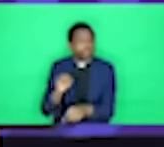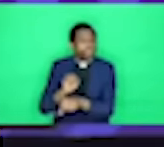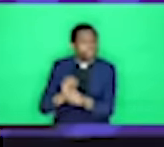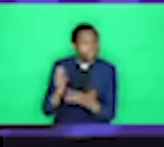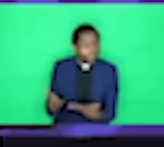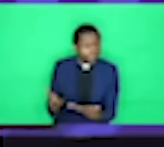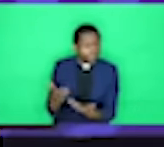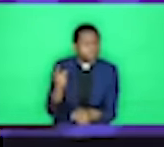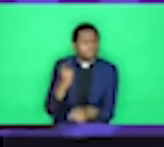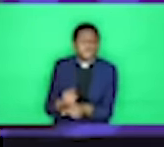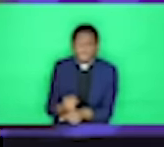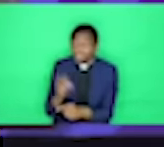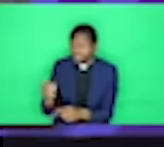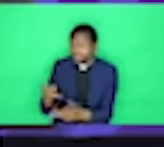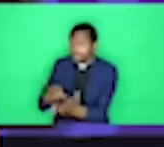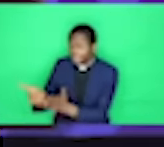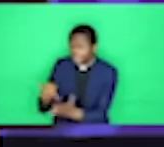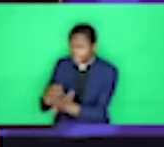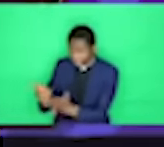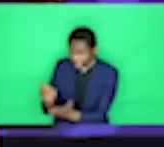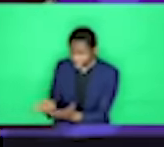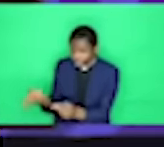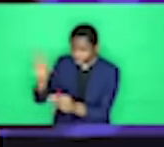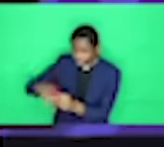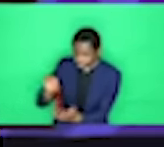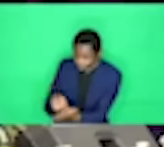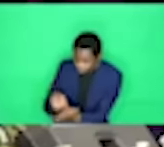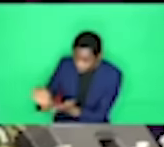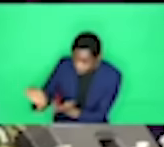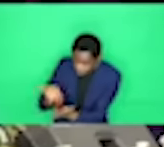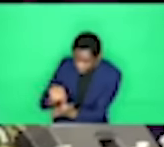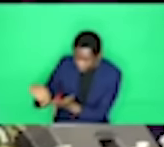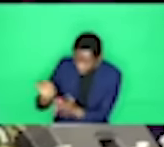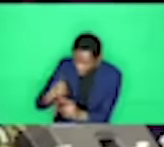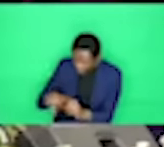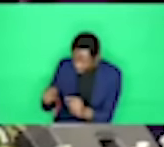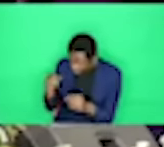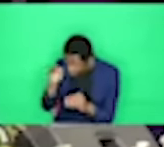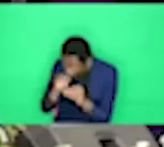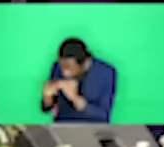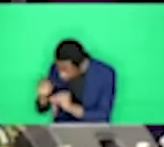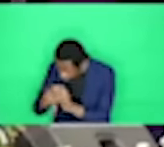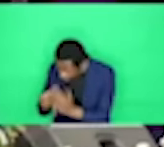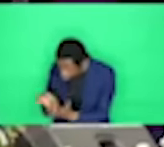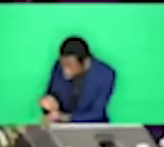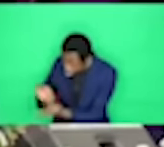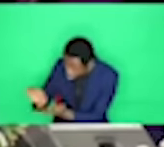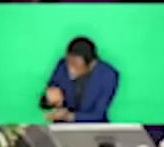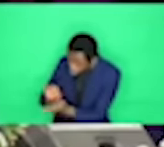their wages, the more they became lazy, and then they will not even come to work.